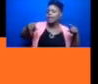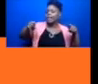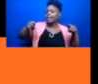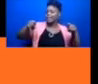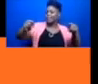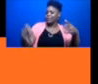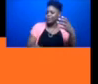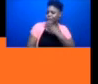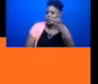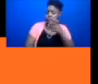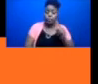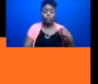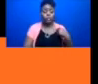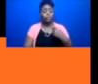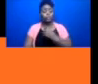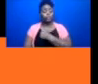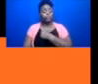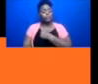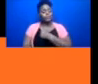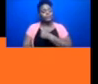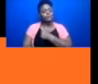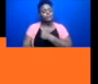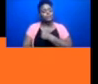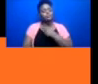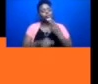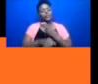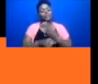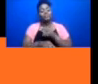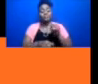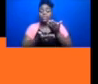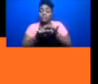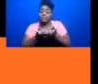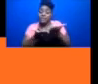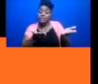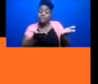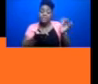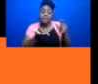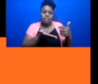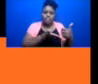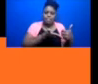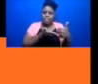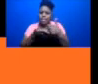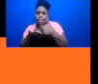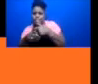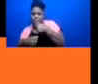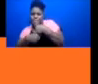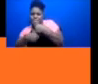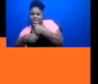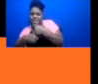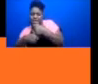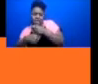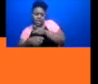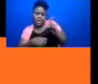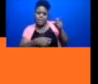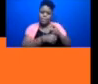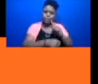West. These children are mining for coltan and are exposed to toxic dust